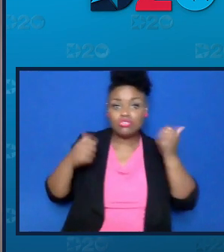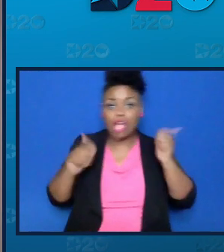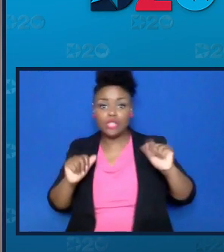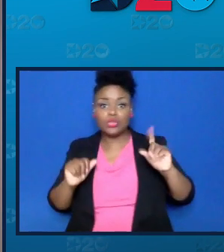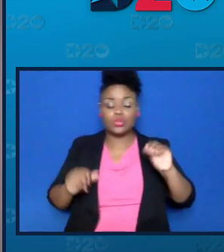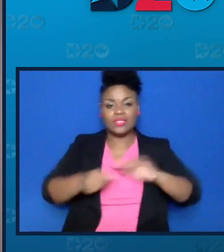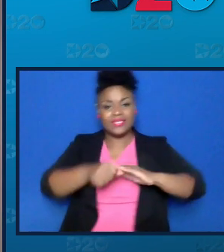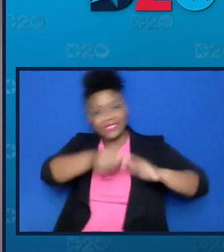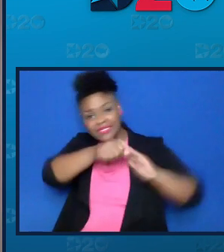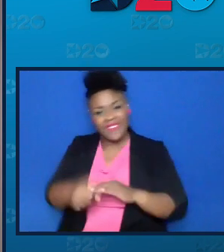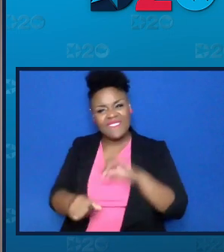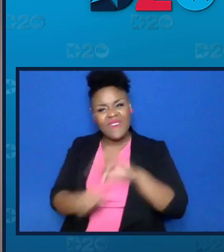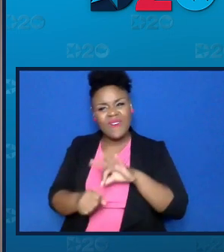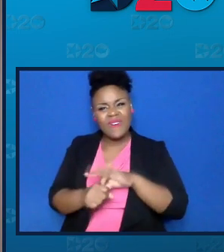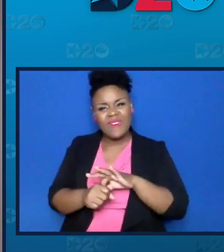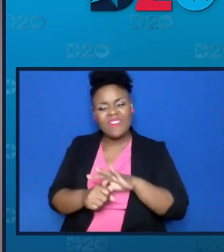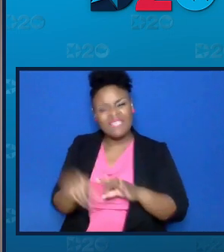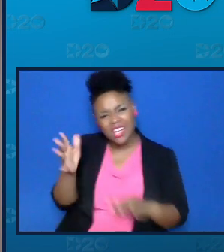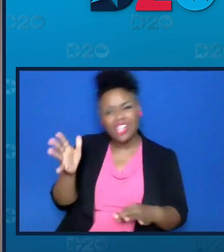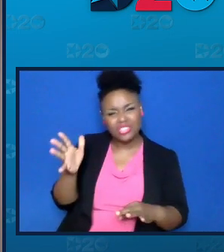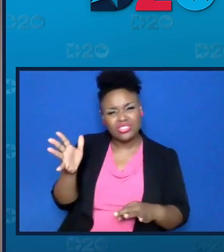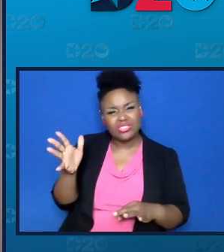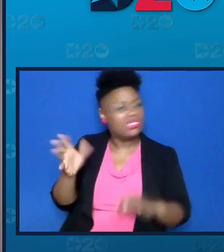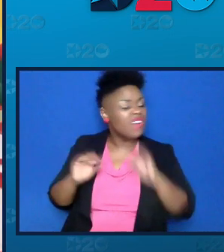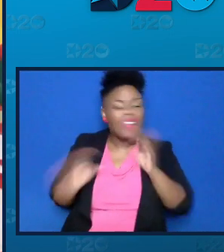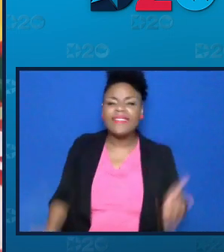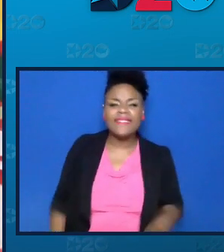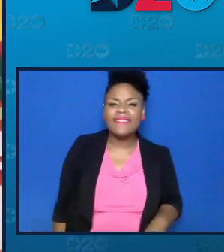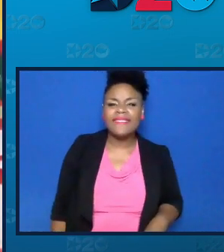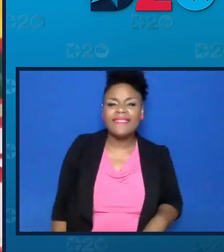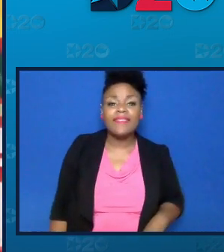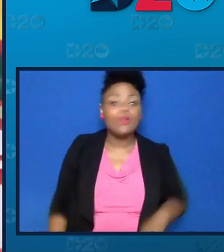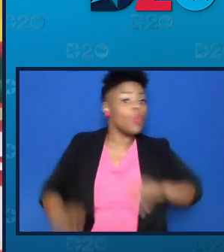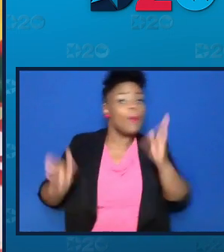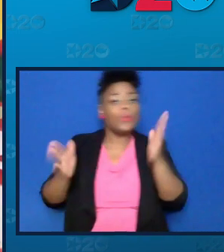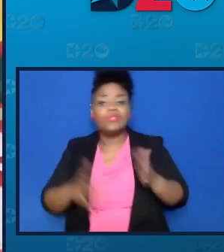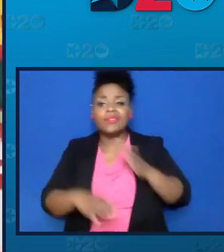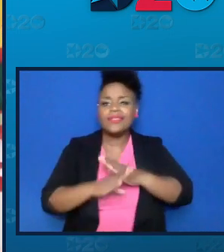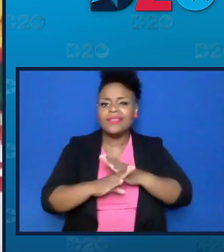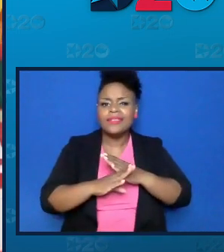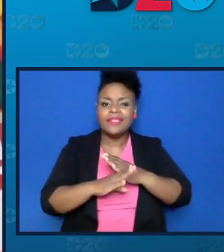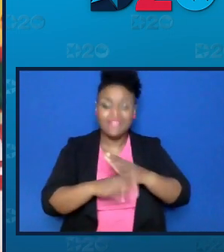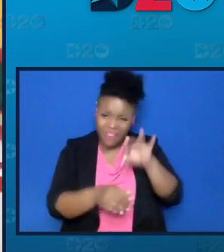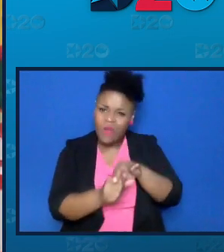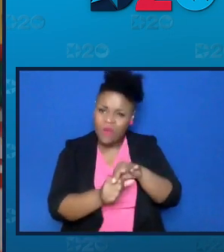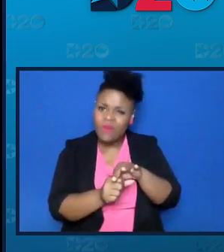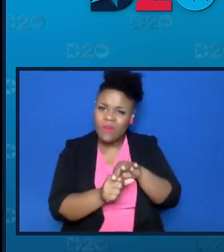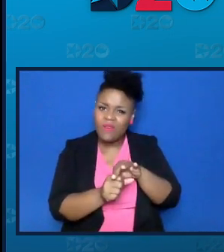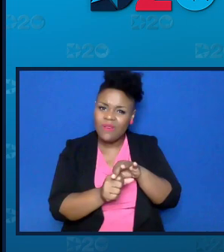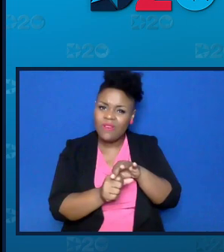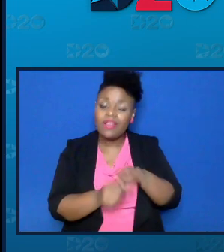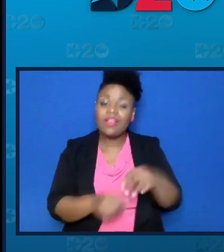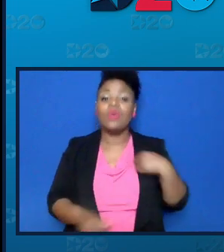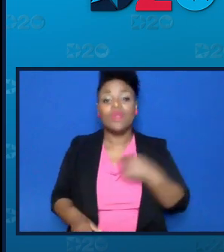or no one will stop me from voting this election. We need to keep our mail system. We need Joe Biden.